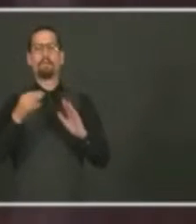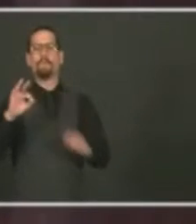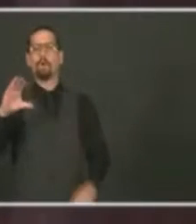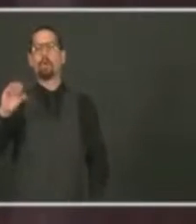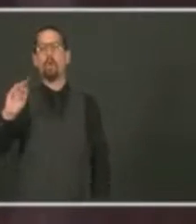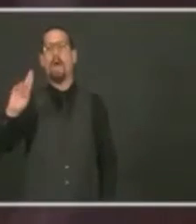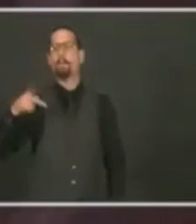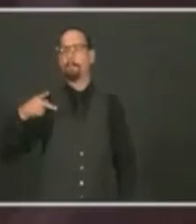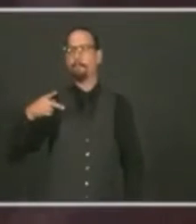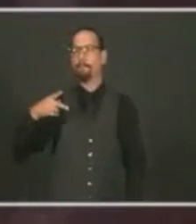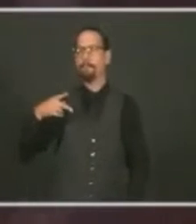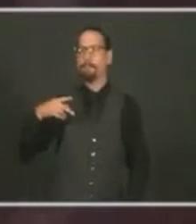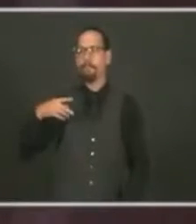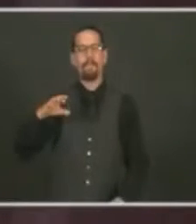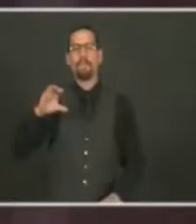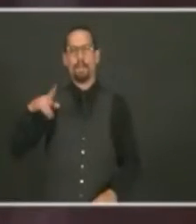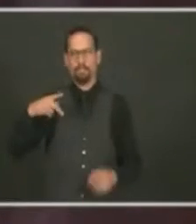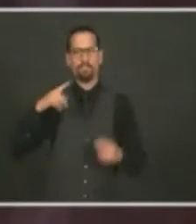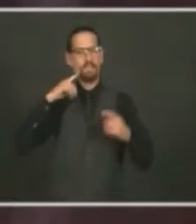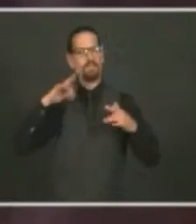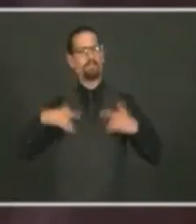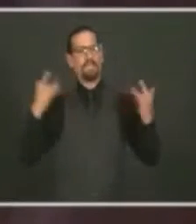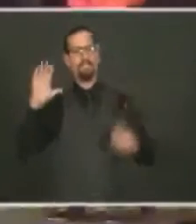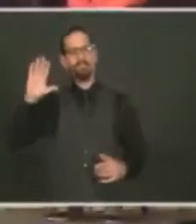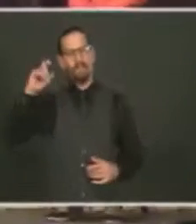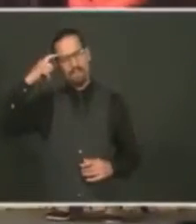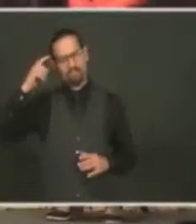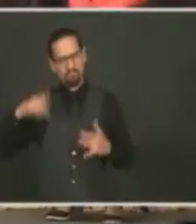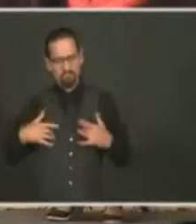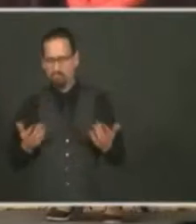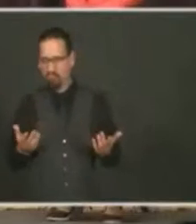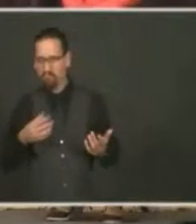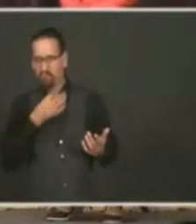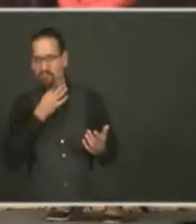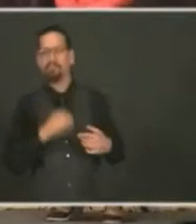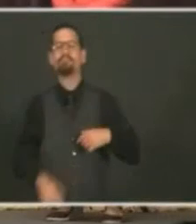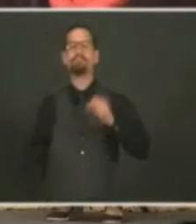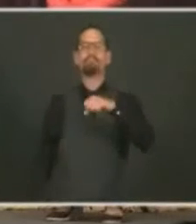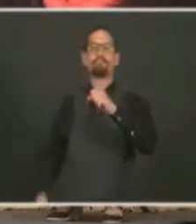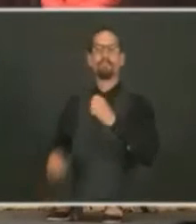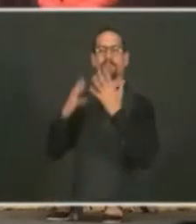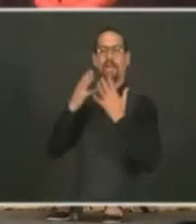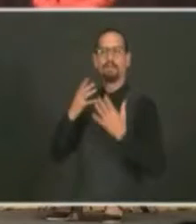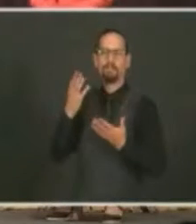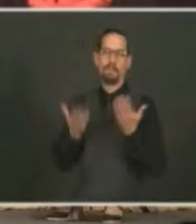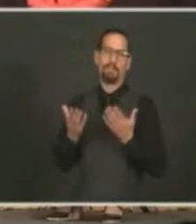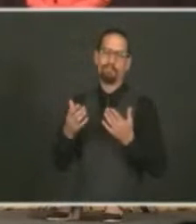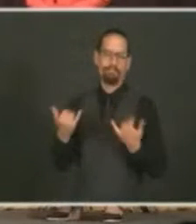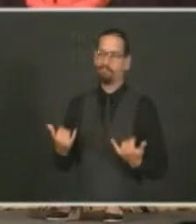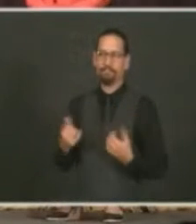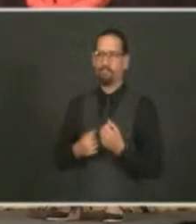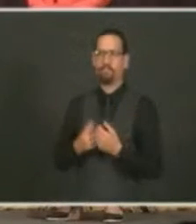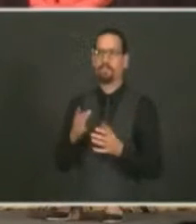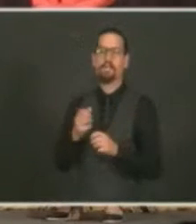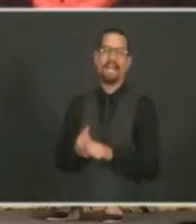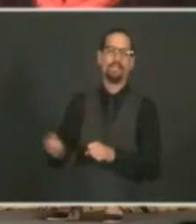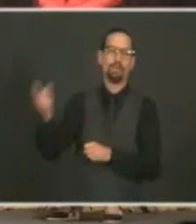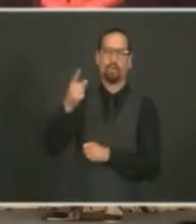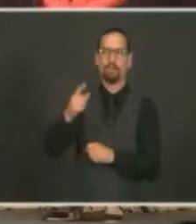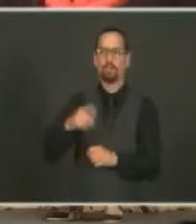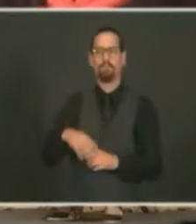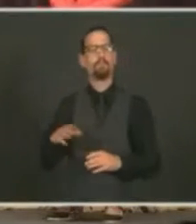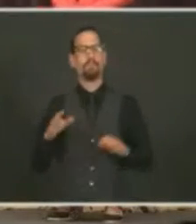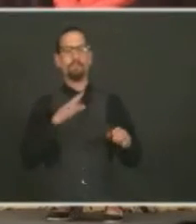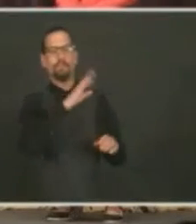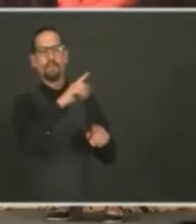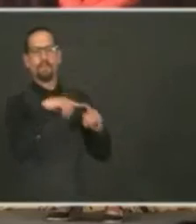is, and it has to be. But I love that. So next year, or maybe who knows? Maybe in the spring. Who takes out the children? Does the first gentleman give out the candy,